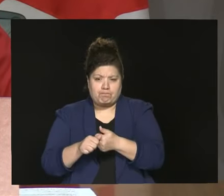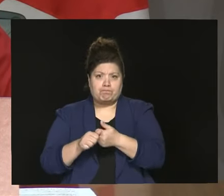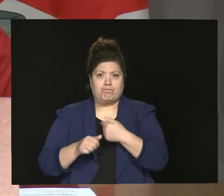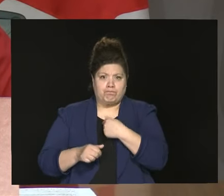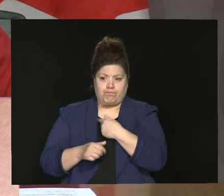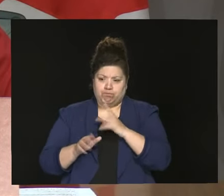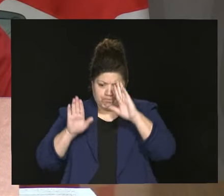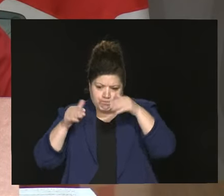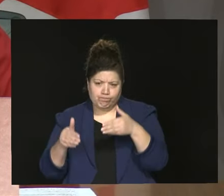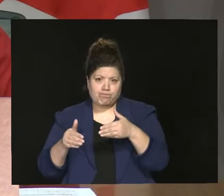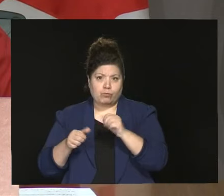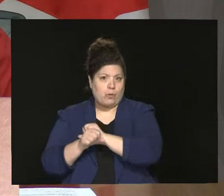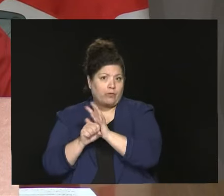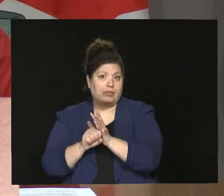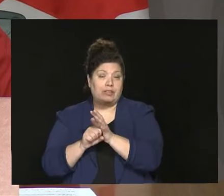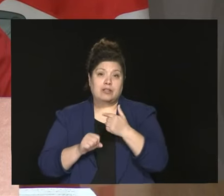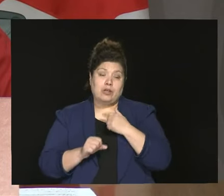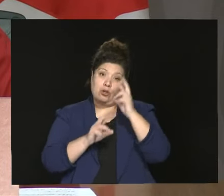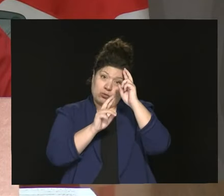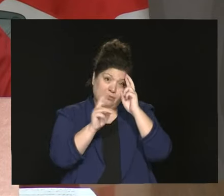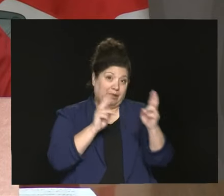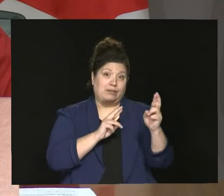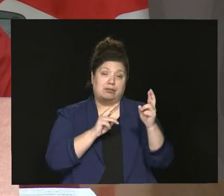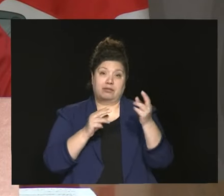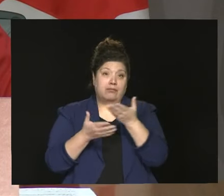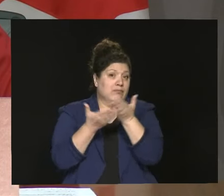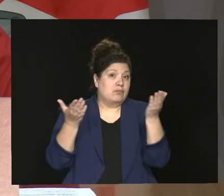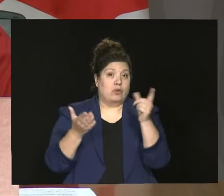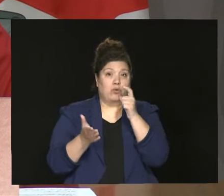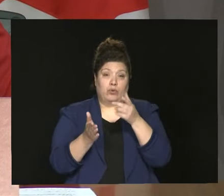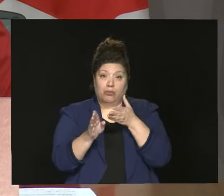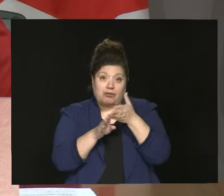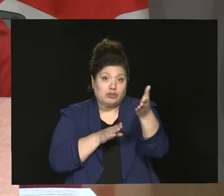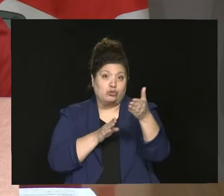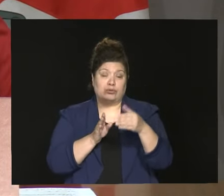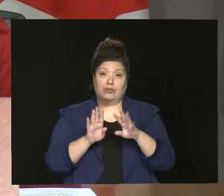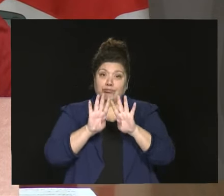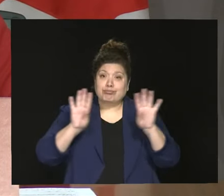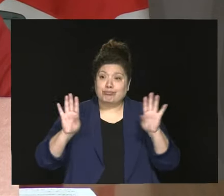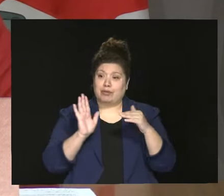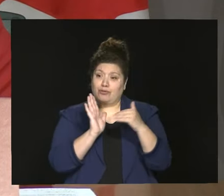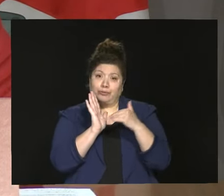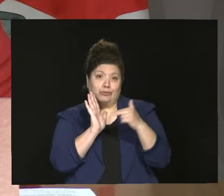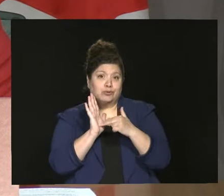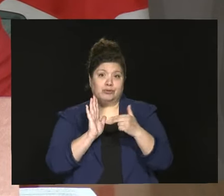for all of Canada's healthcare professionals, and I think all of us should be guided by that too.